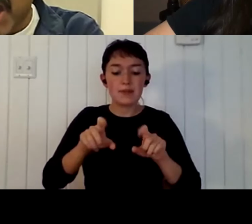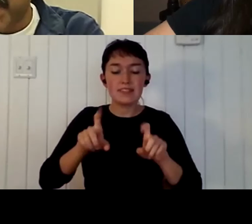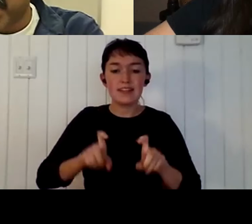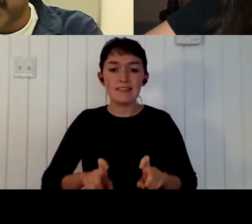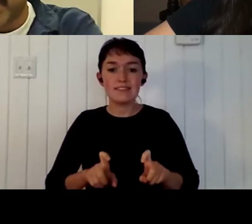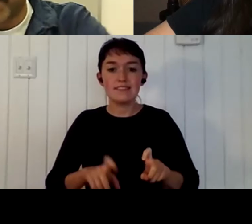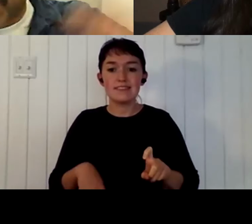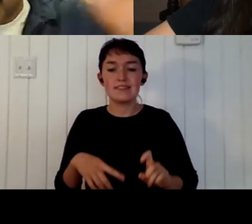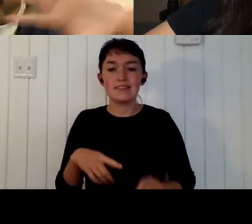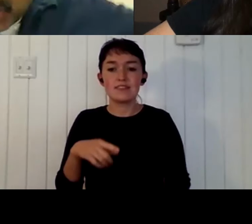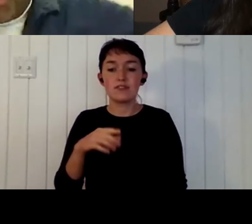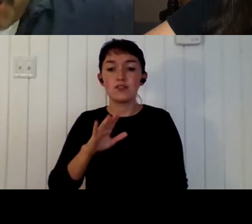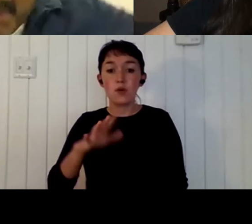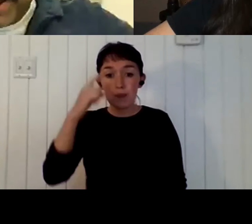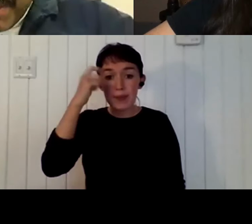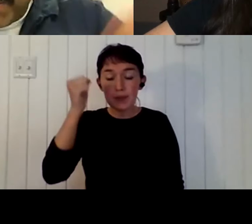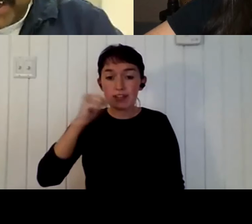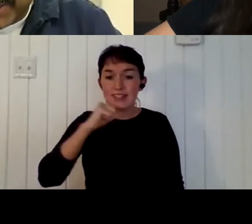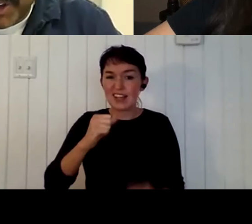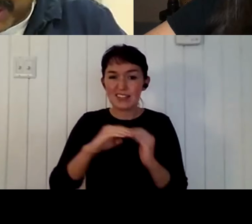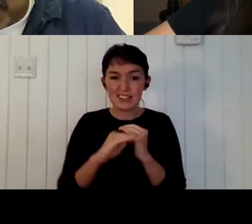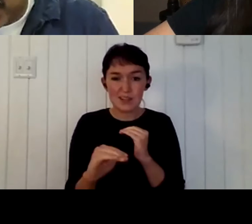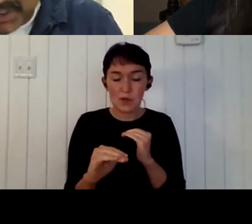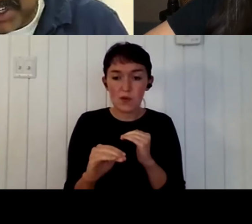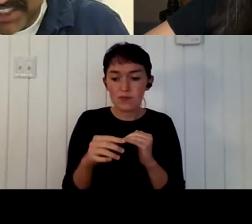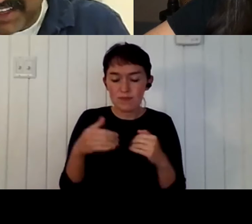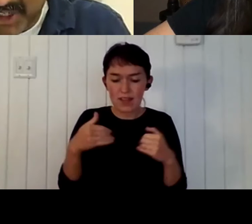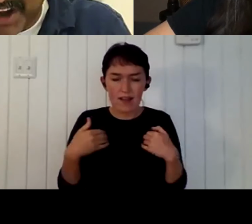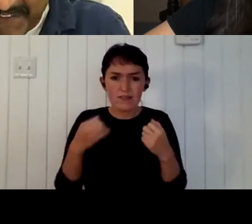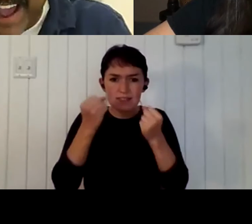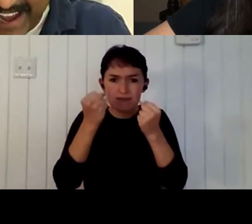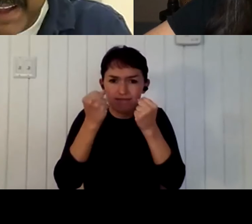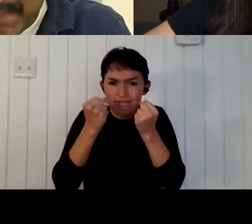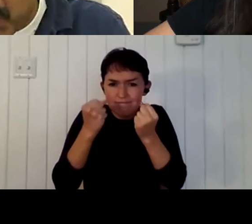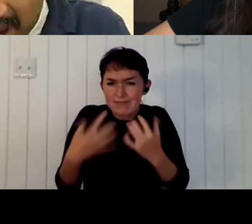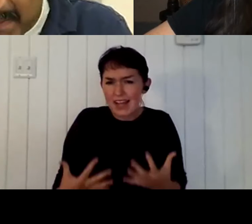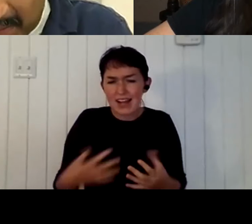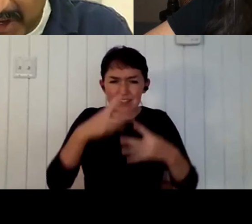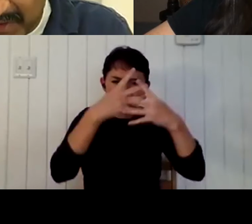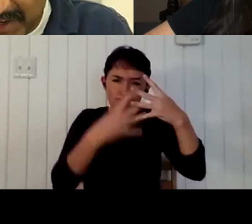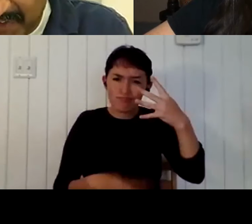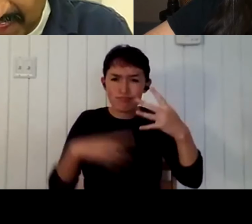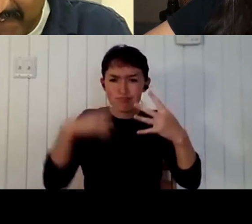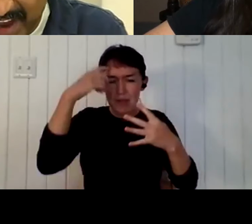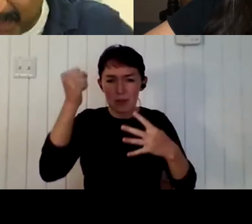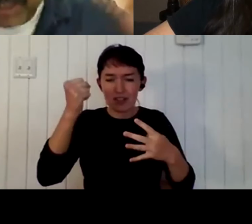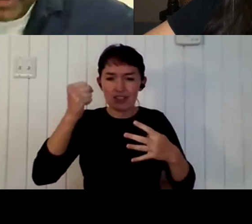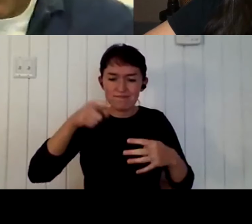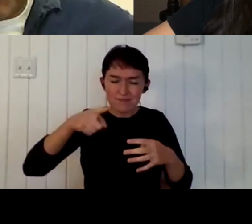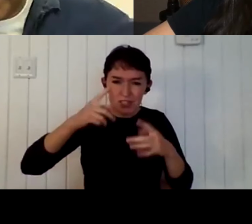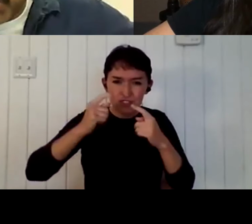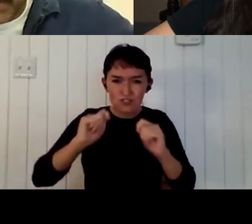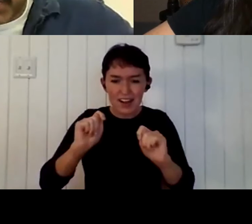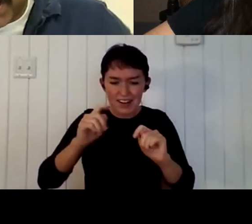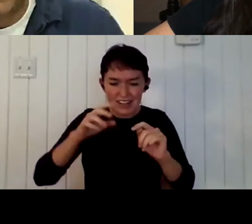stabilized. The other part of the problem is that there's like so many memories. So you're like the Google search engine that's trying to find the one memory you need for that fact, but there's like